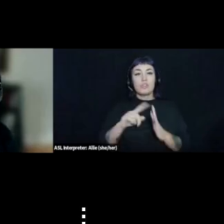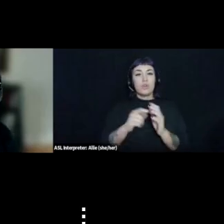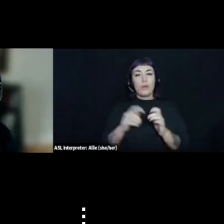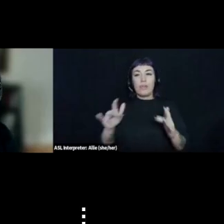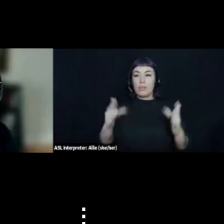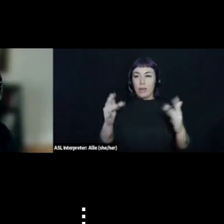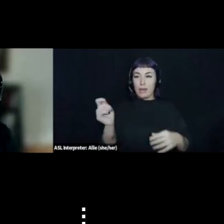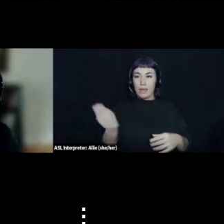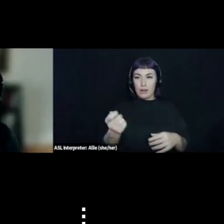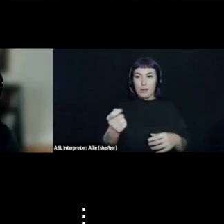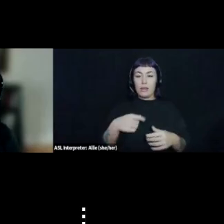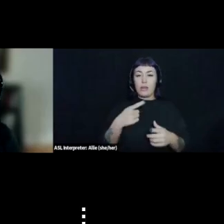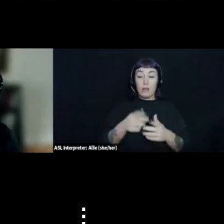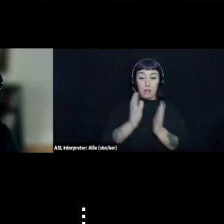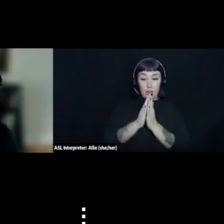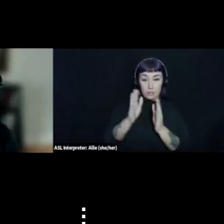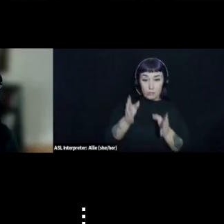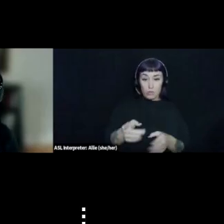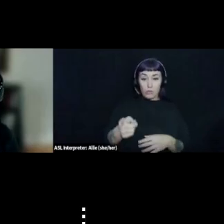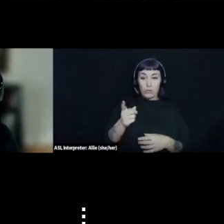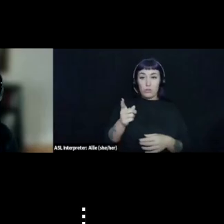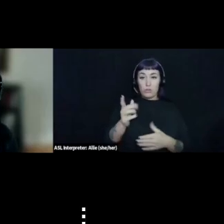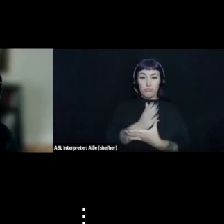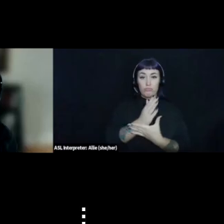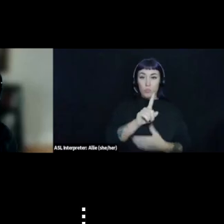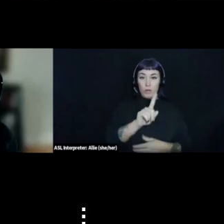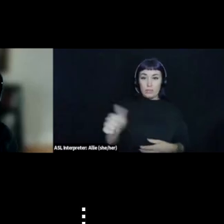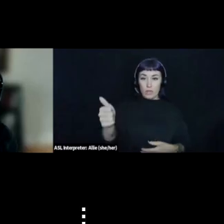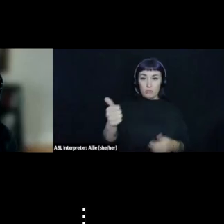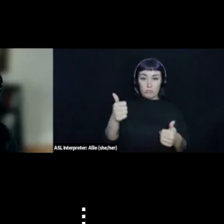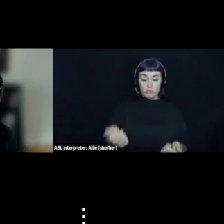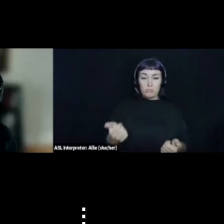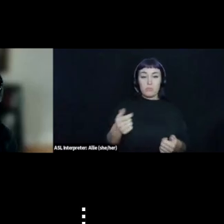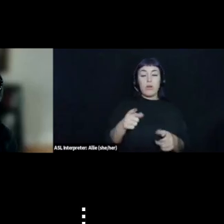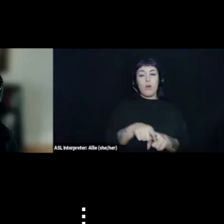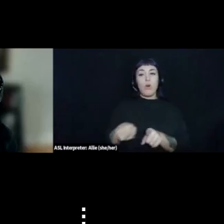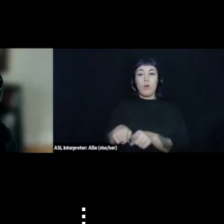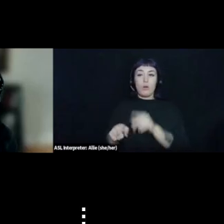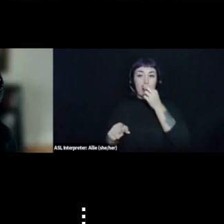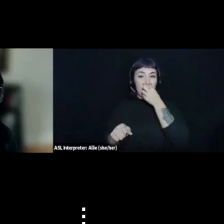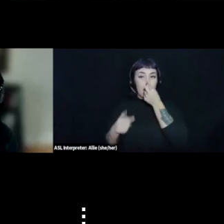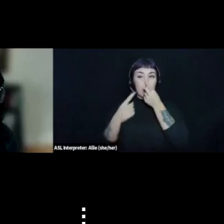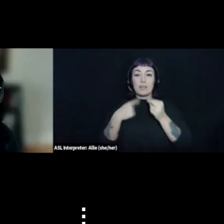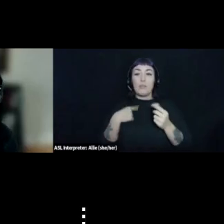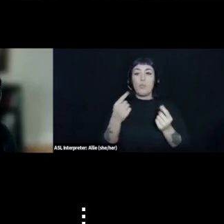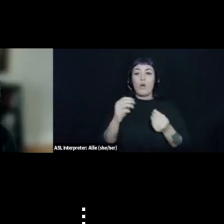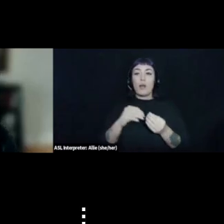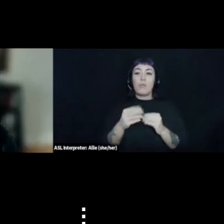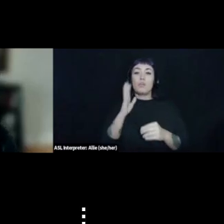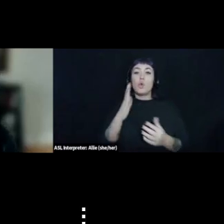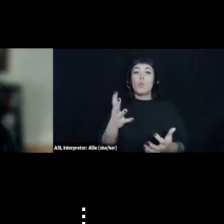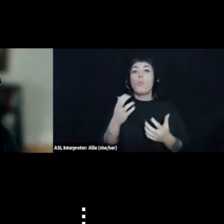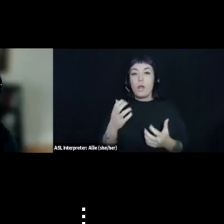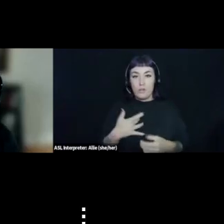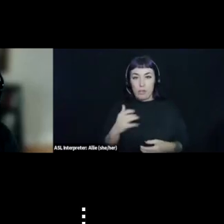light hit and you ask the person to rate it from a 1 to a 10. You also want to have them tell you what number they'd like it to